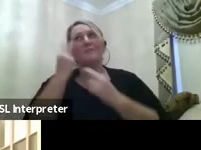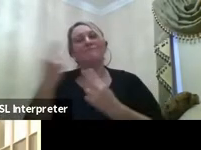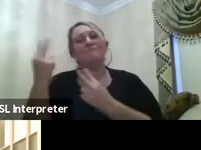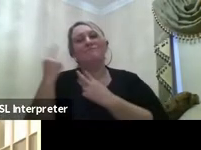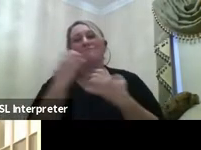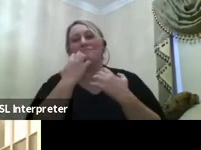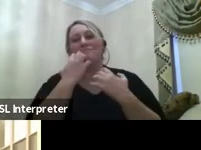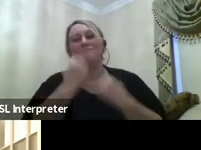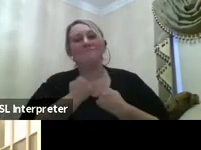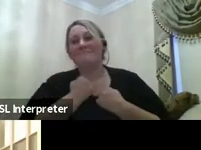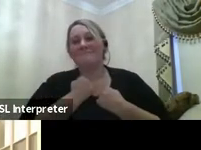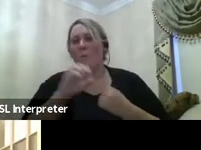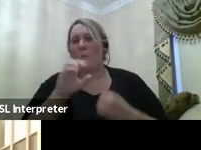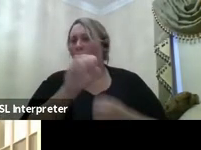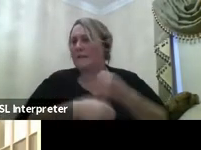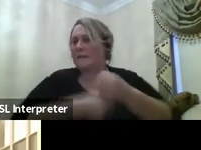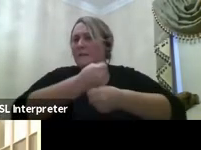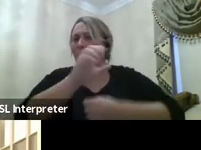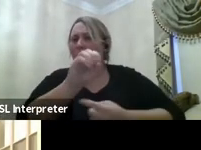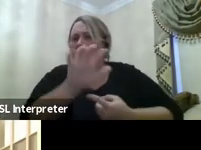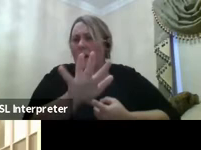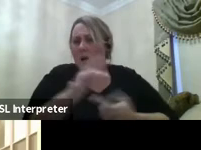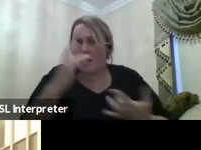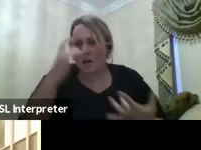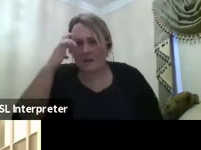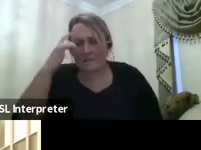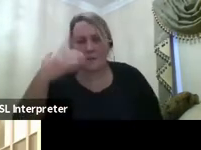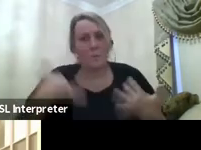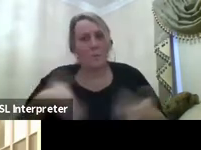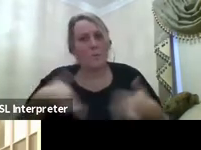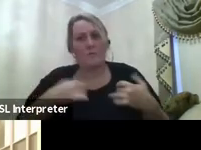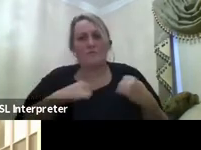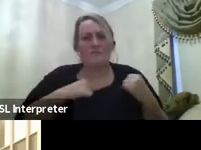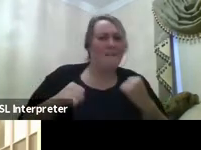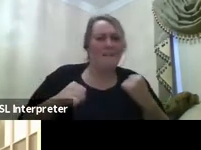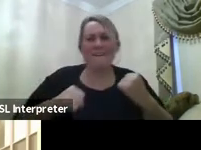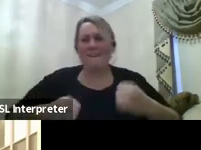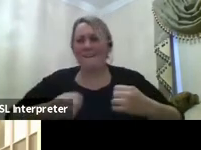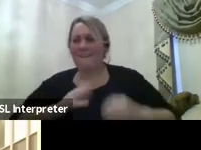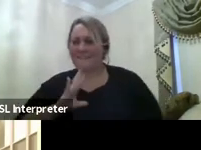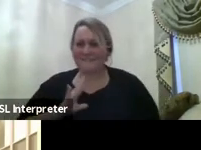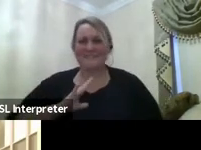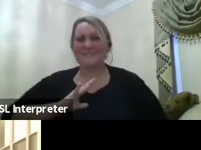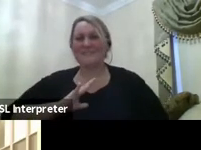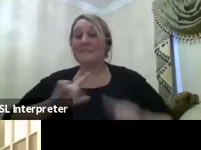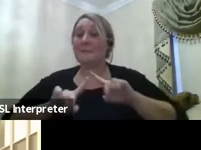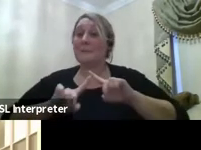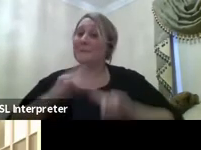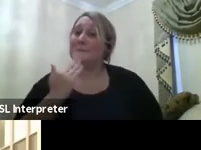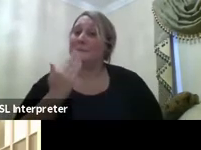and so, and, and so fierce and so strong and, but also numerically small